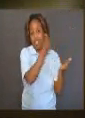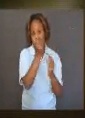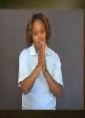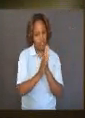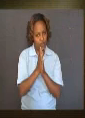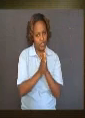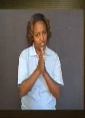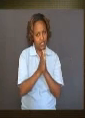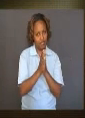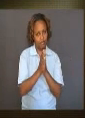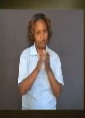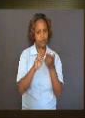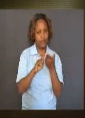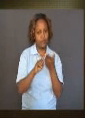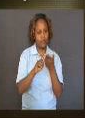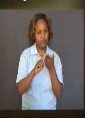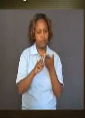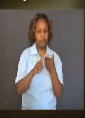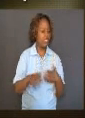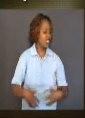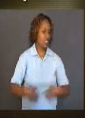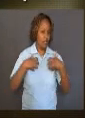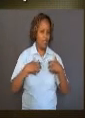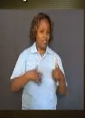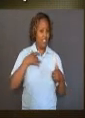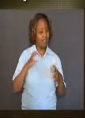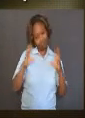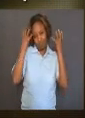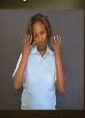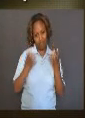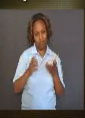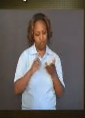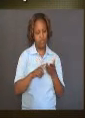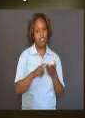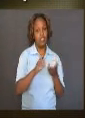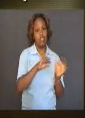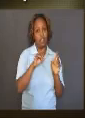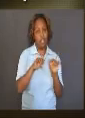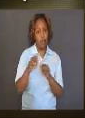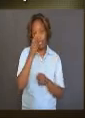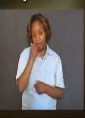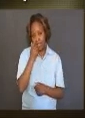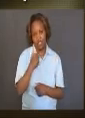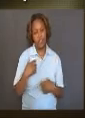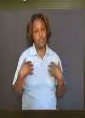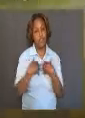interests, feeling resentment, and experiencing fear.